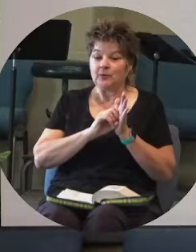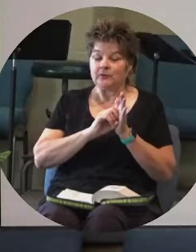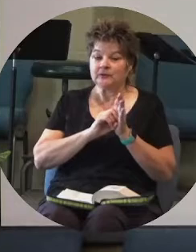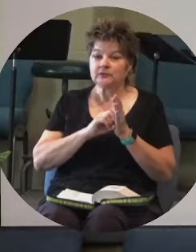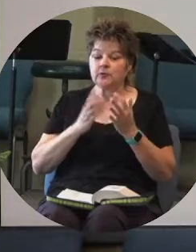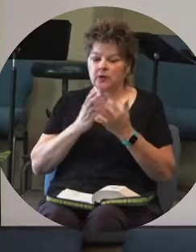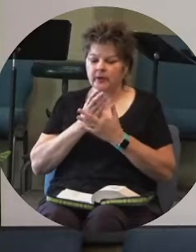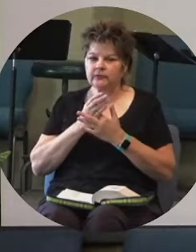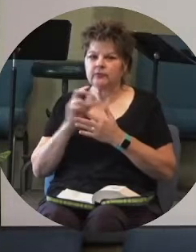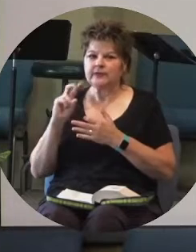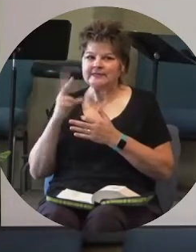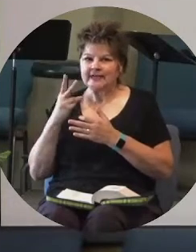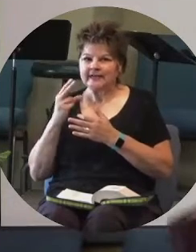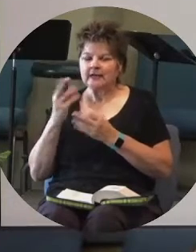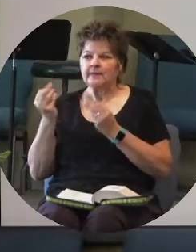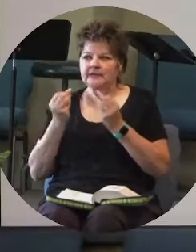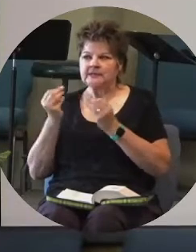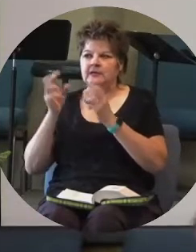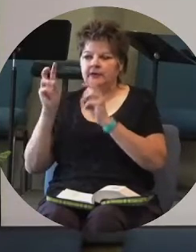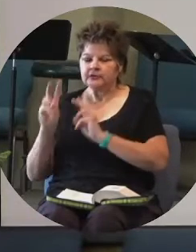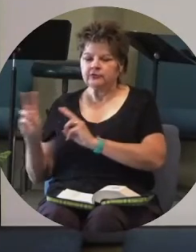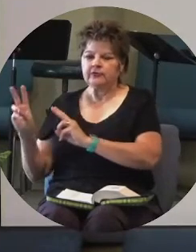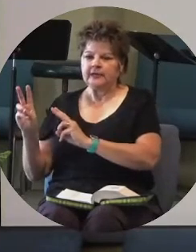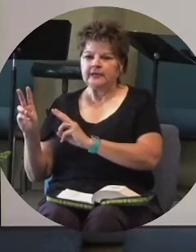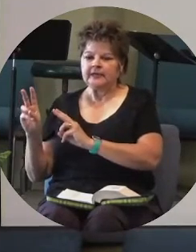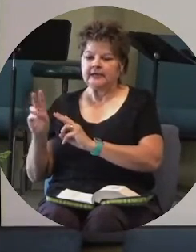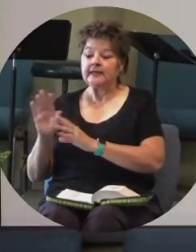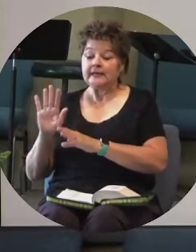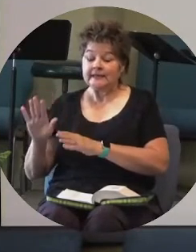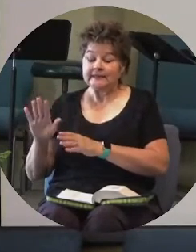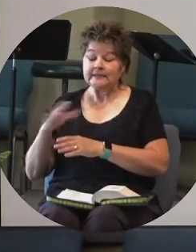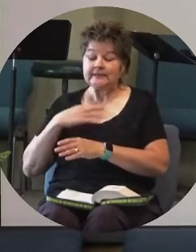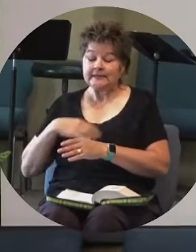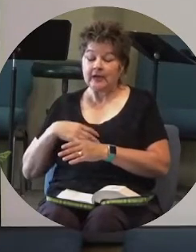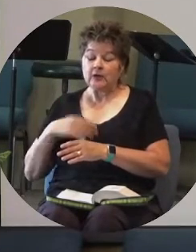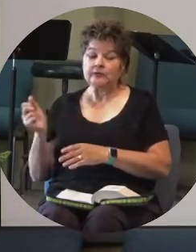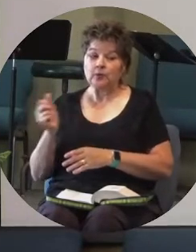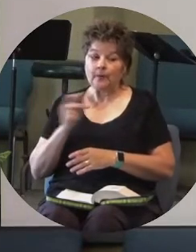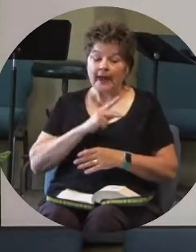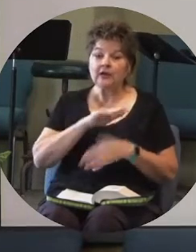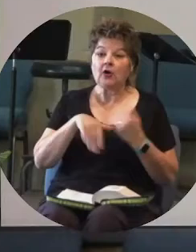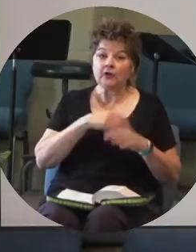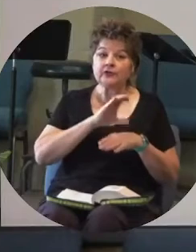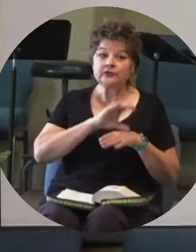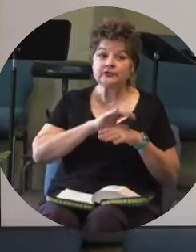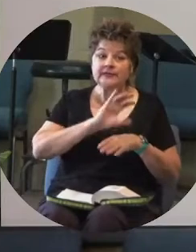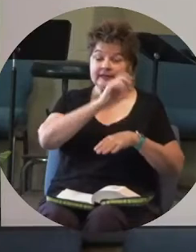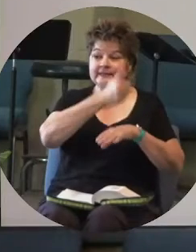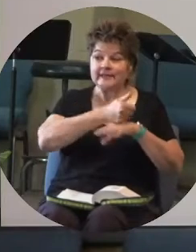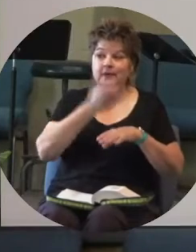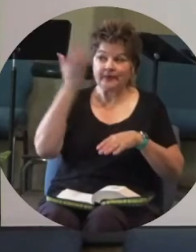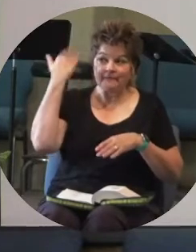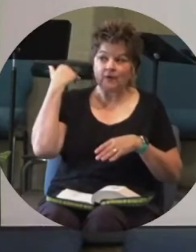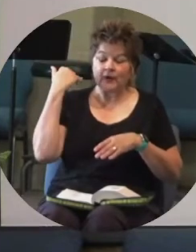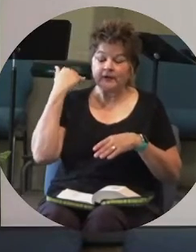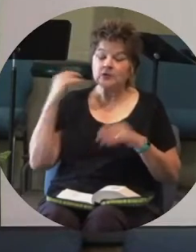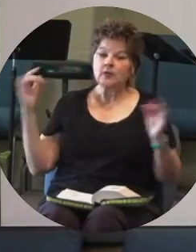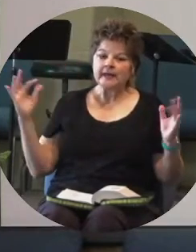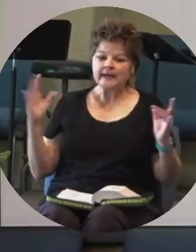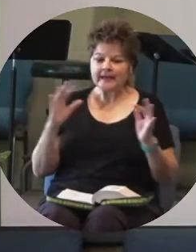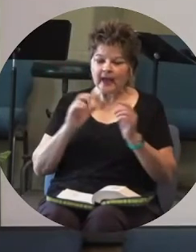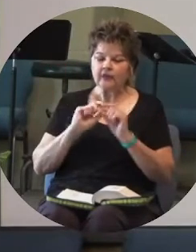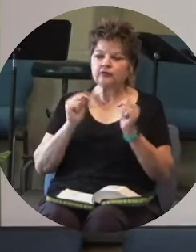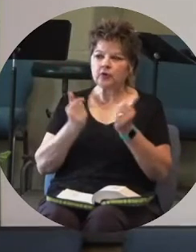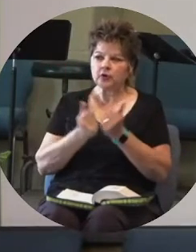back to all the churches that he had planted before. And so he gathers his group. We discover that